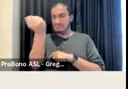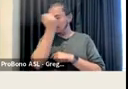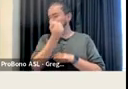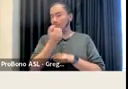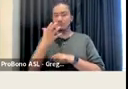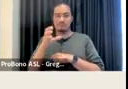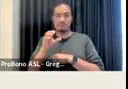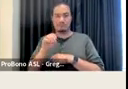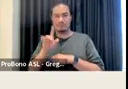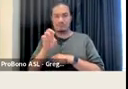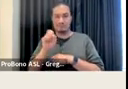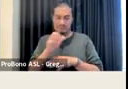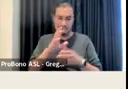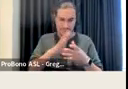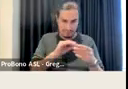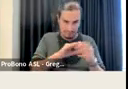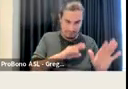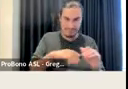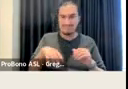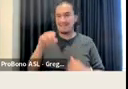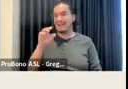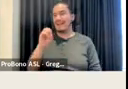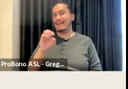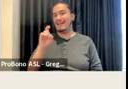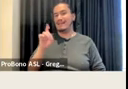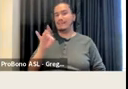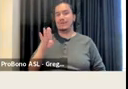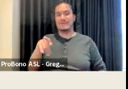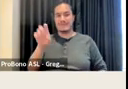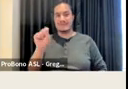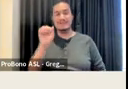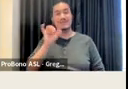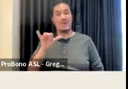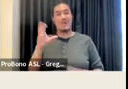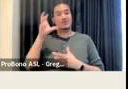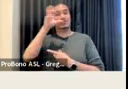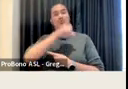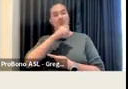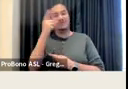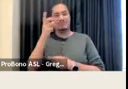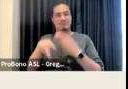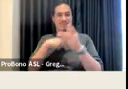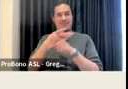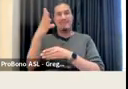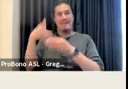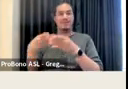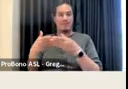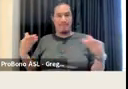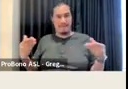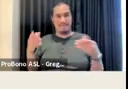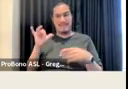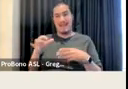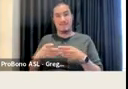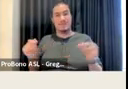I did not. That's a story. That's a real story. Like it assumes that there's like some sort of like end to things and at least a solution or